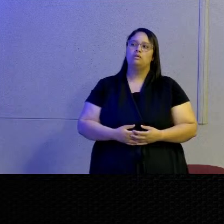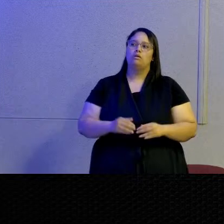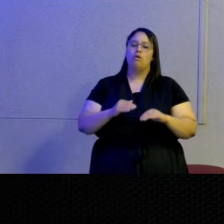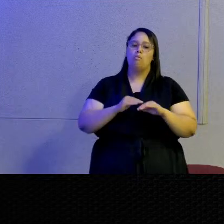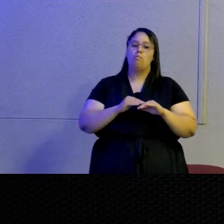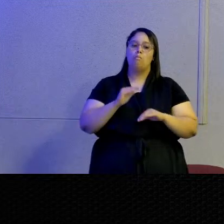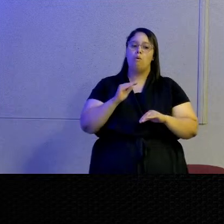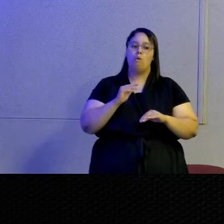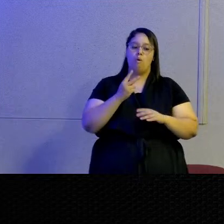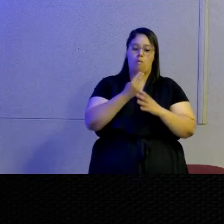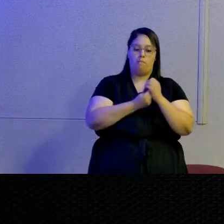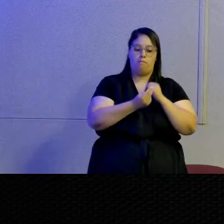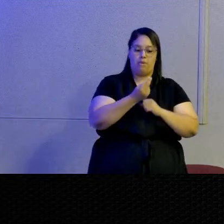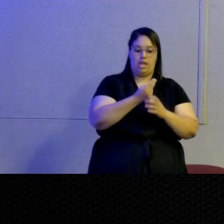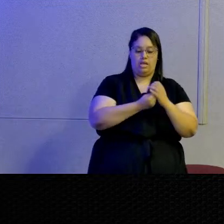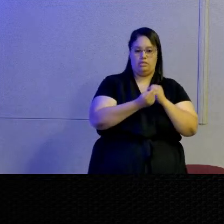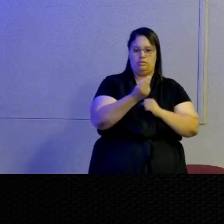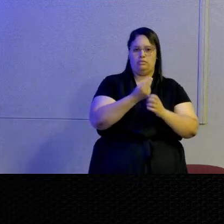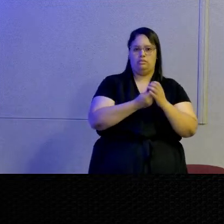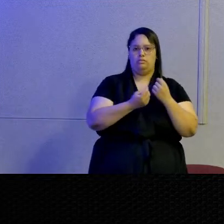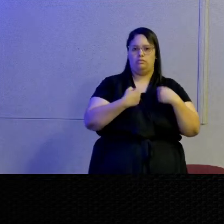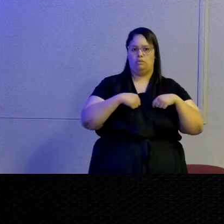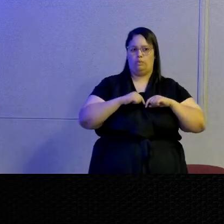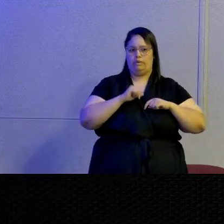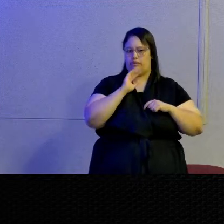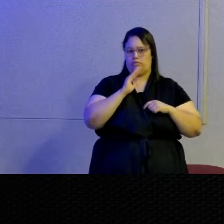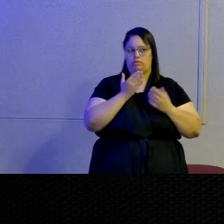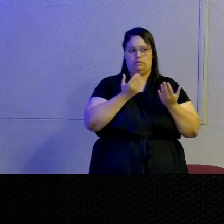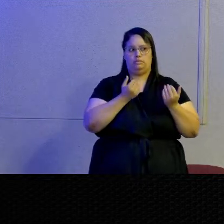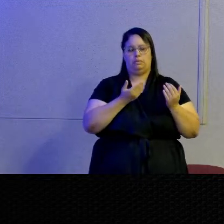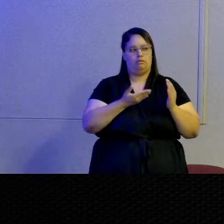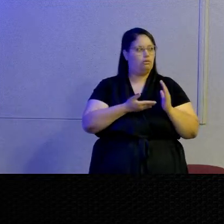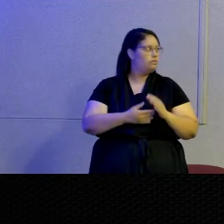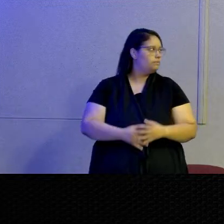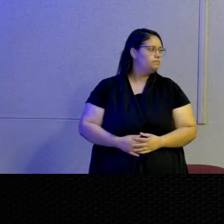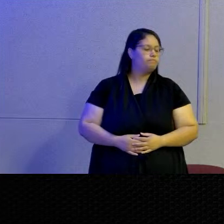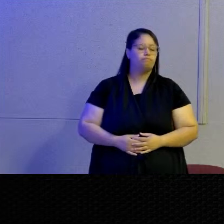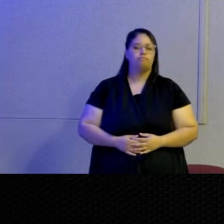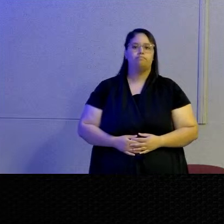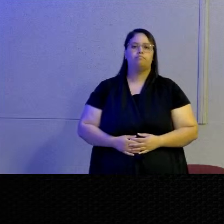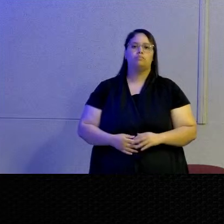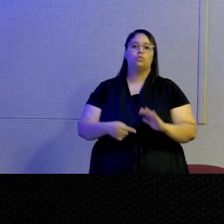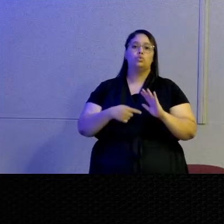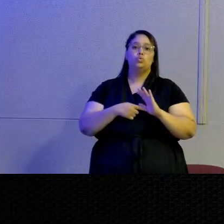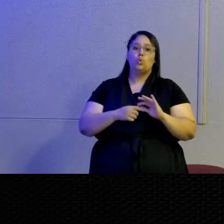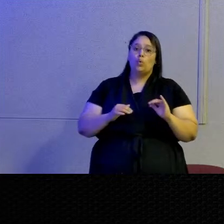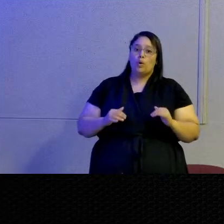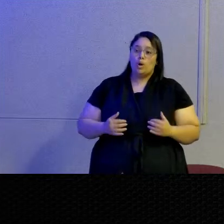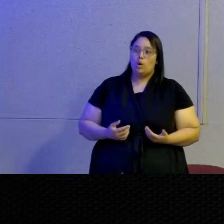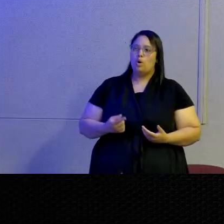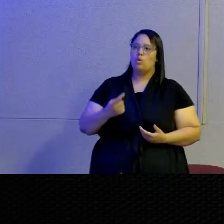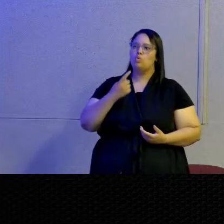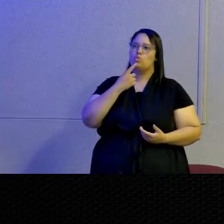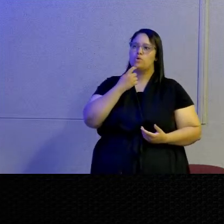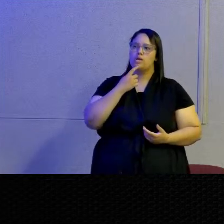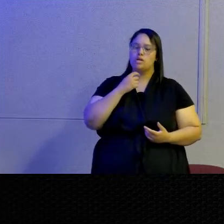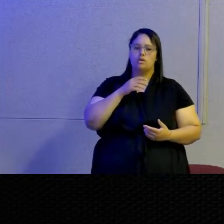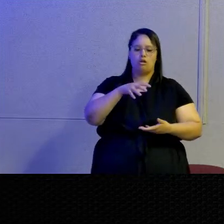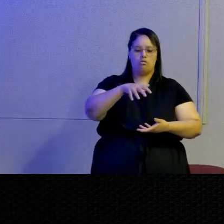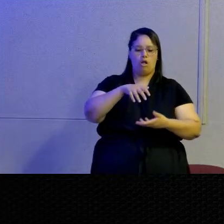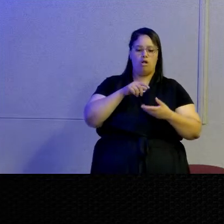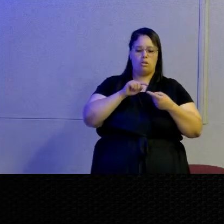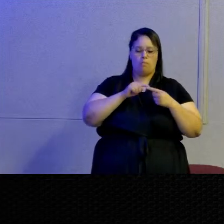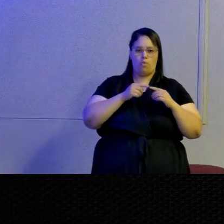being produced than were expected. And that's shown by the little red data point